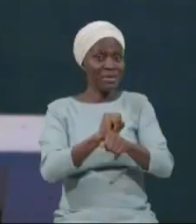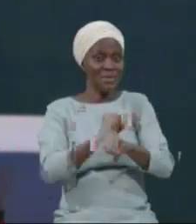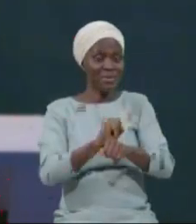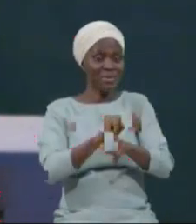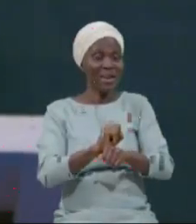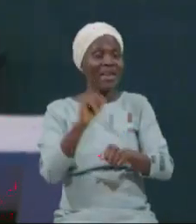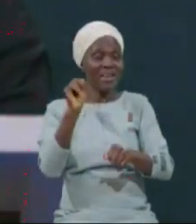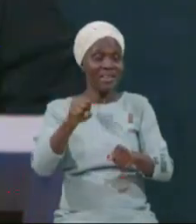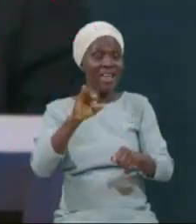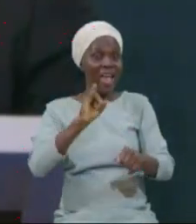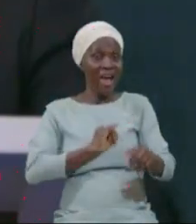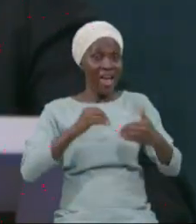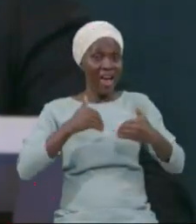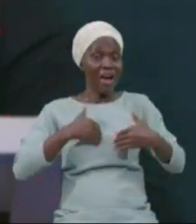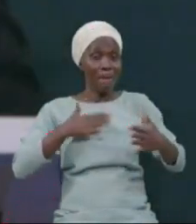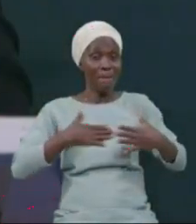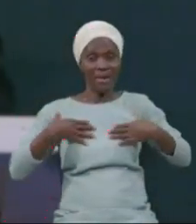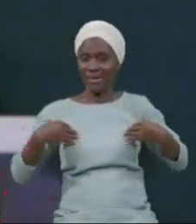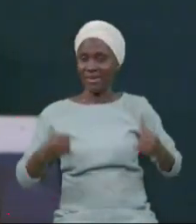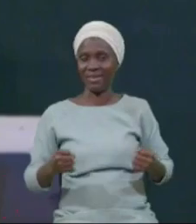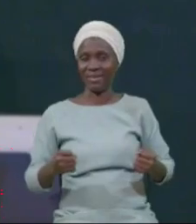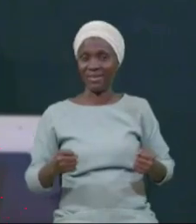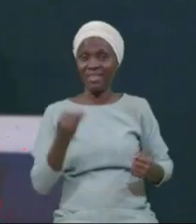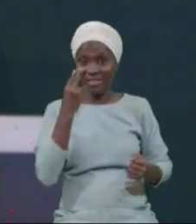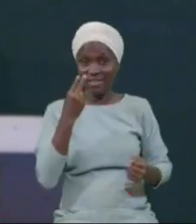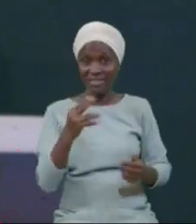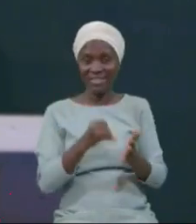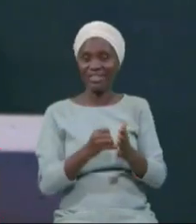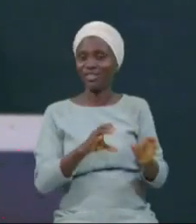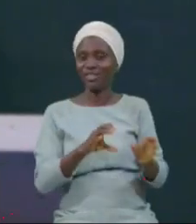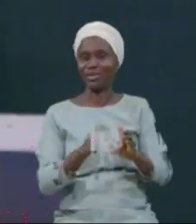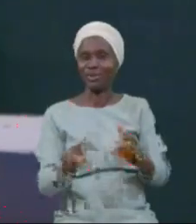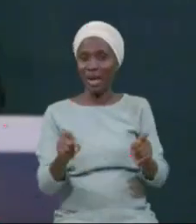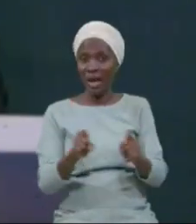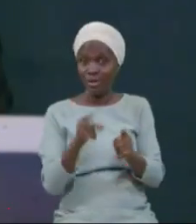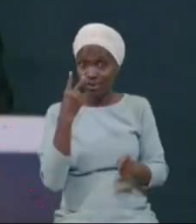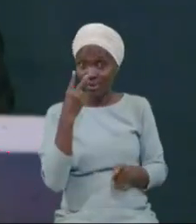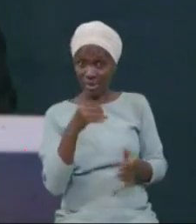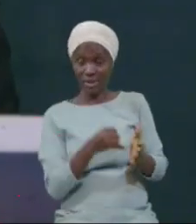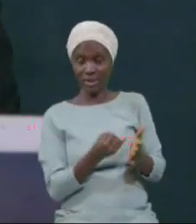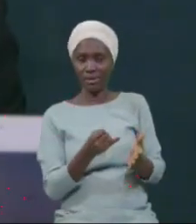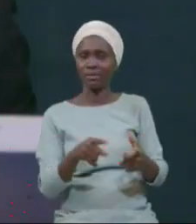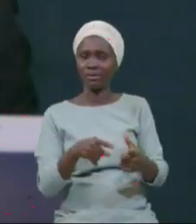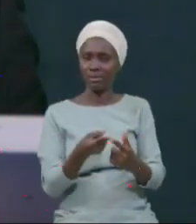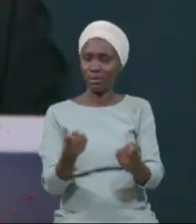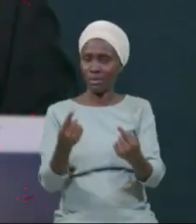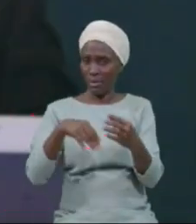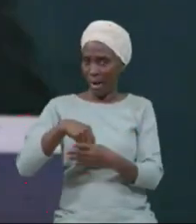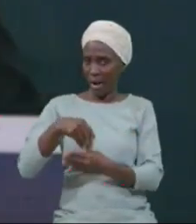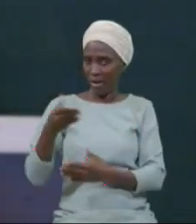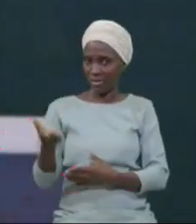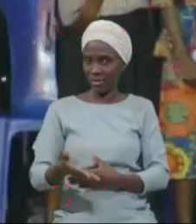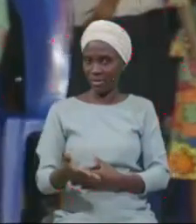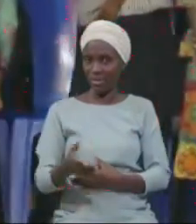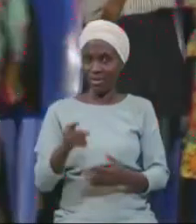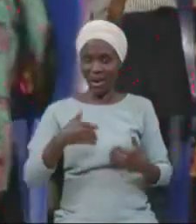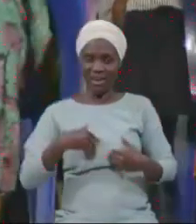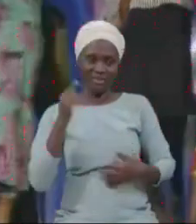it done. And as you see, then you come out, you have a testimony already.